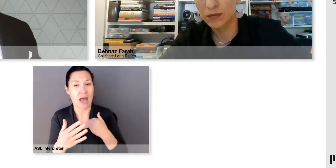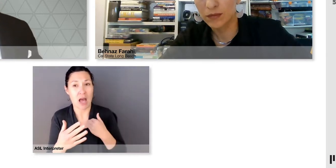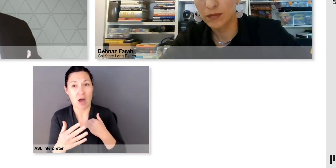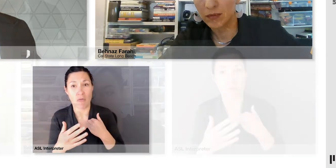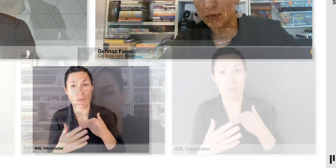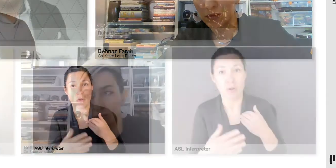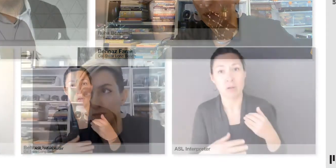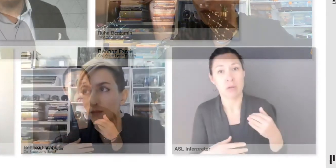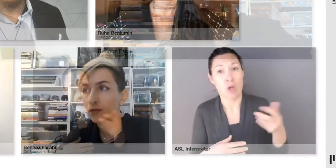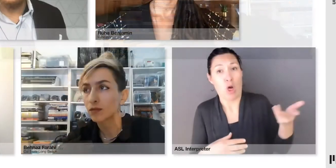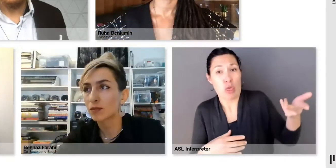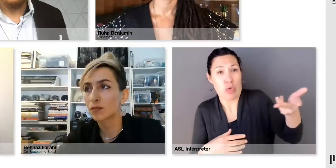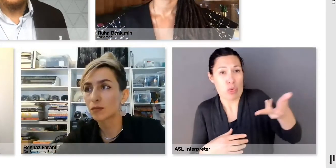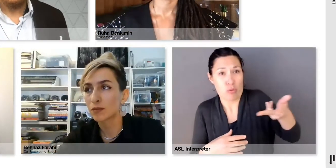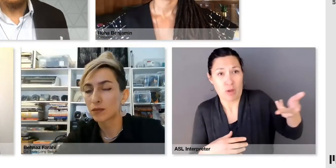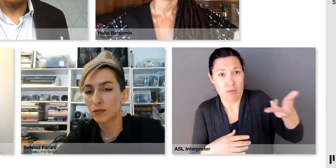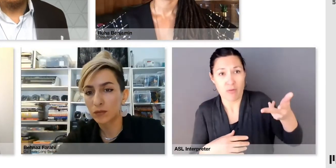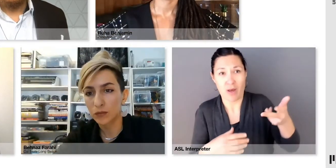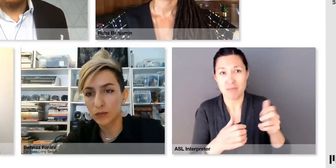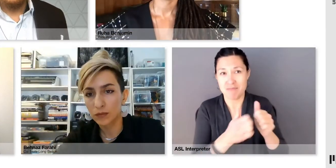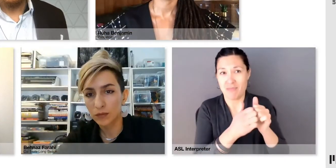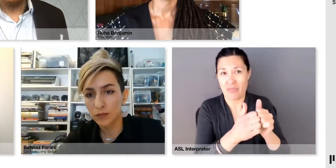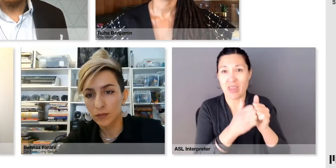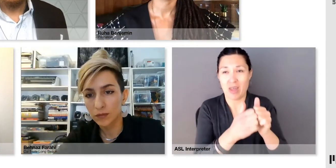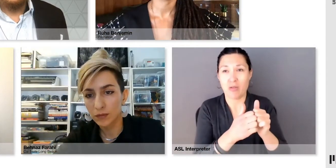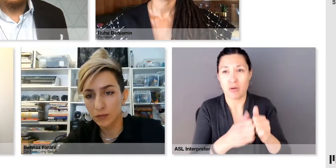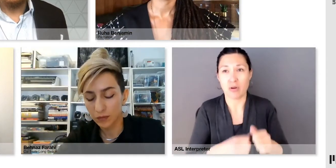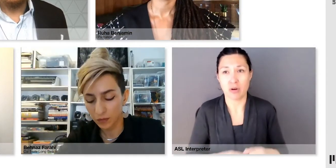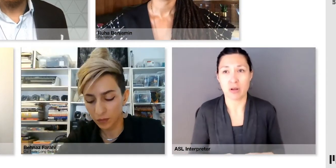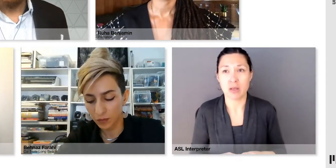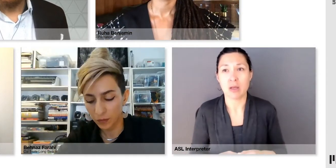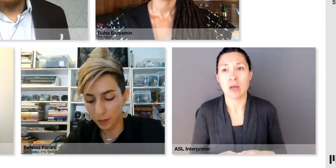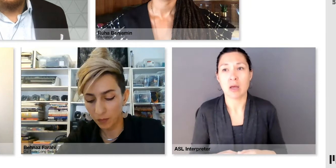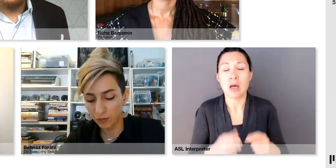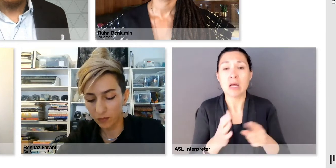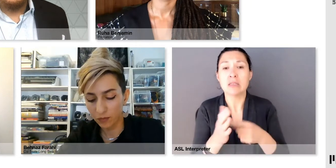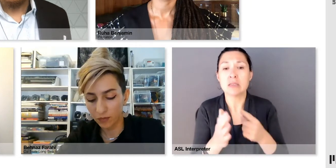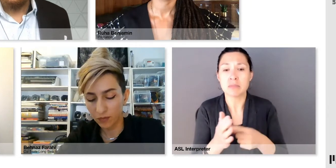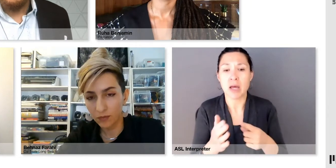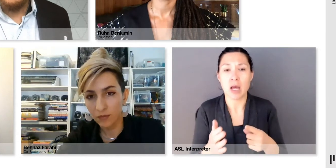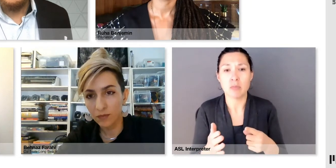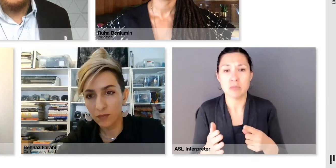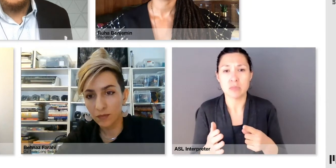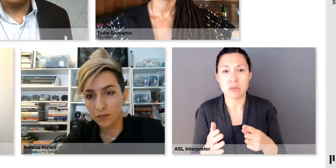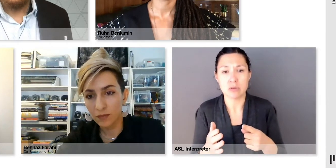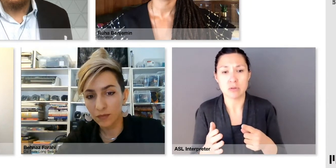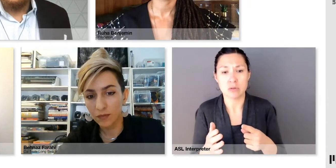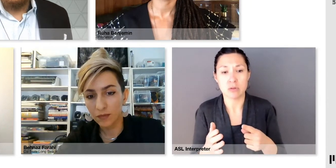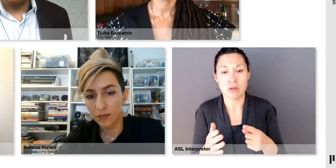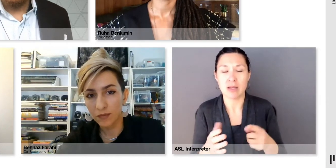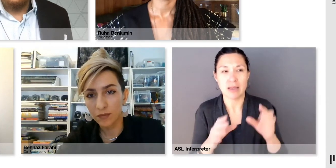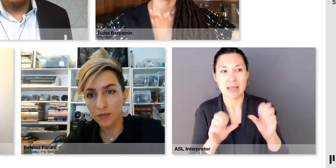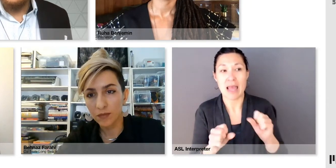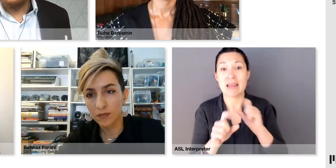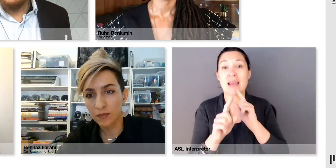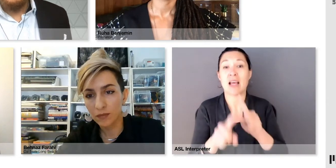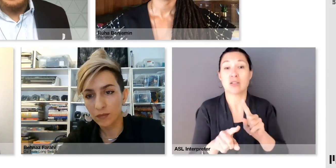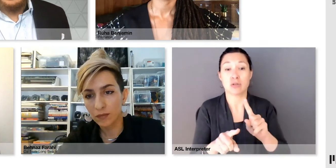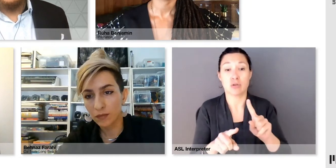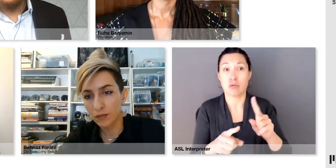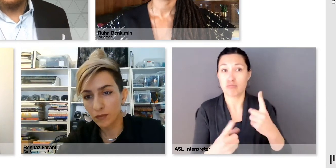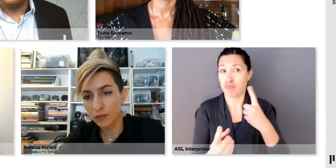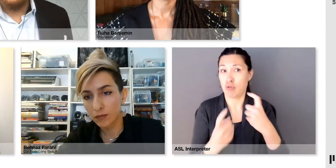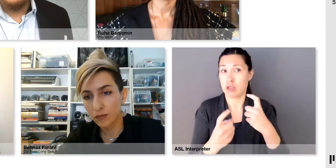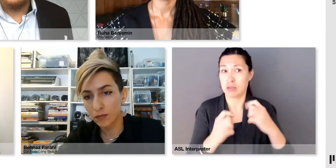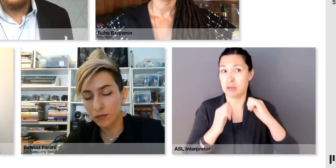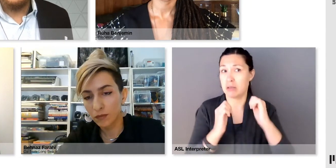panelists together and some time to engage in questions as a group. And so I would like just to